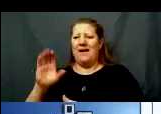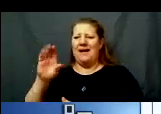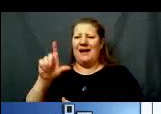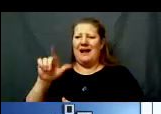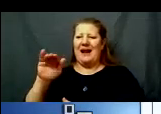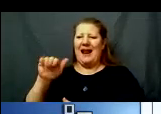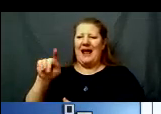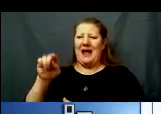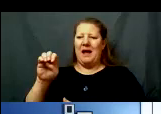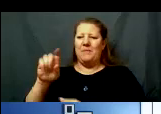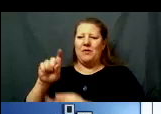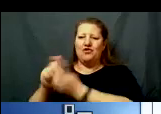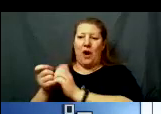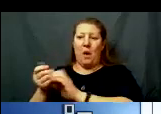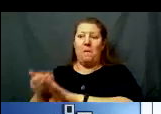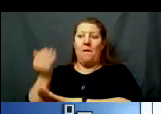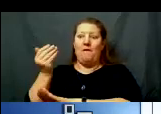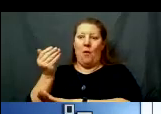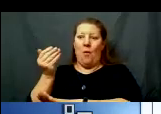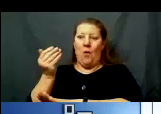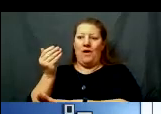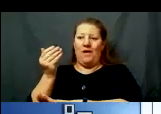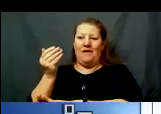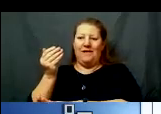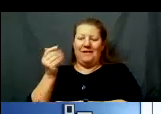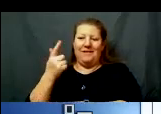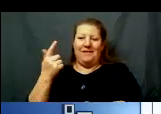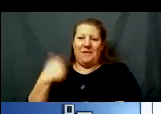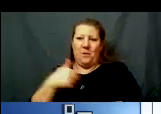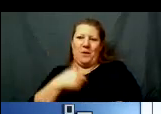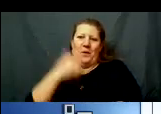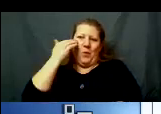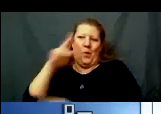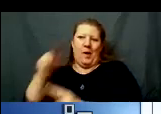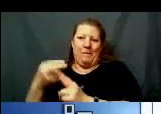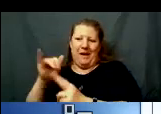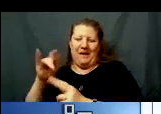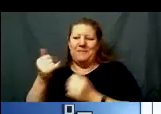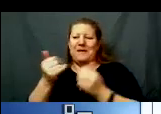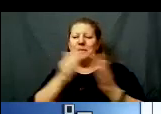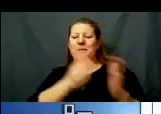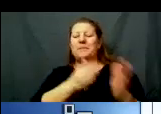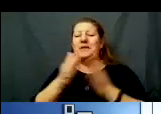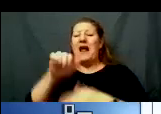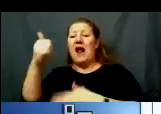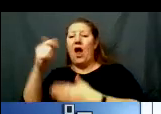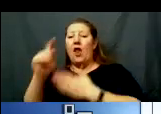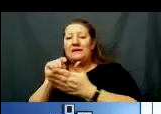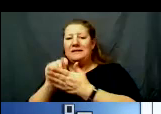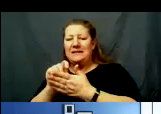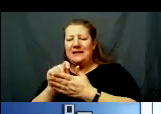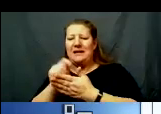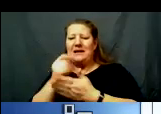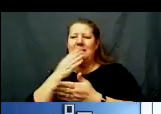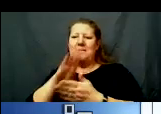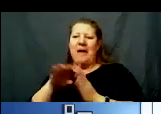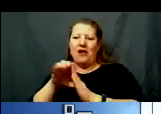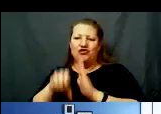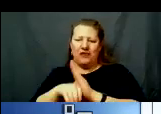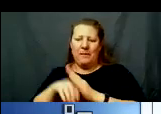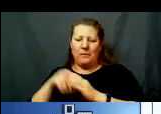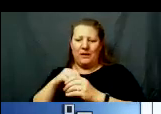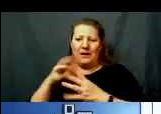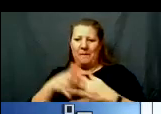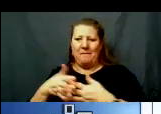that. Moving merrily through the annals of American history, another really bad chapter in American history, of course, was